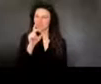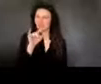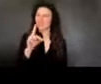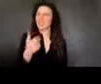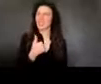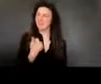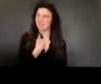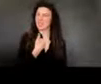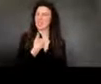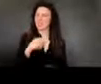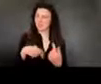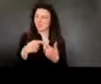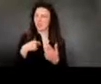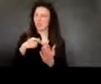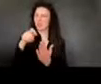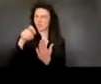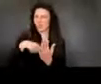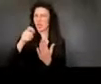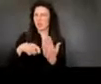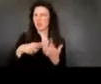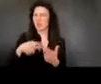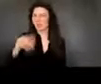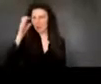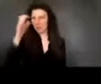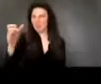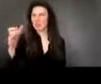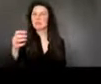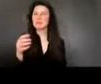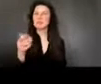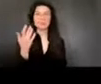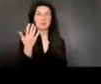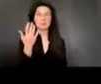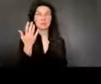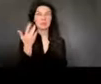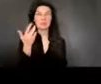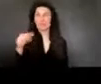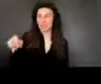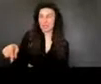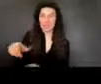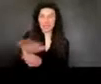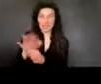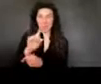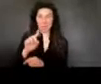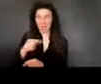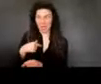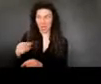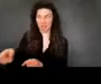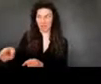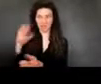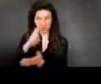because there's most likely going to be like a UNESCO World Heritage status assigned